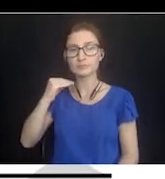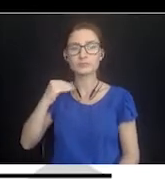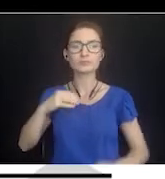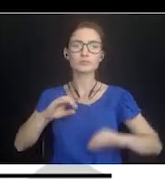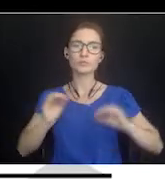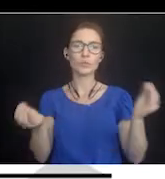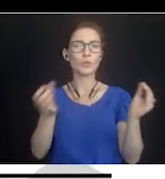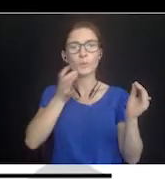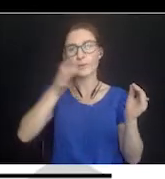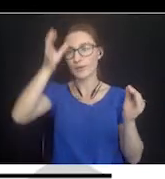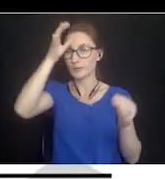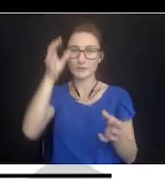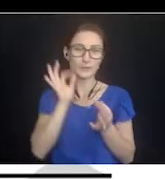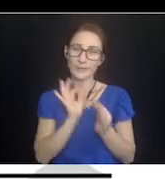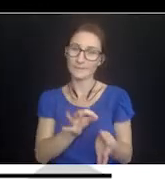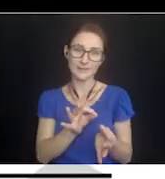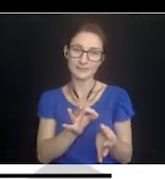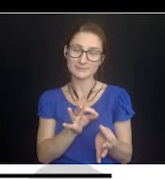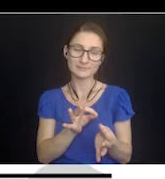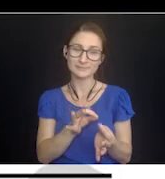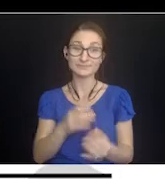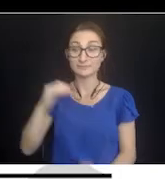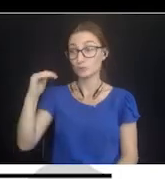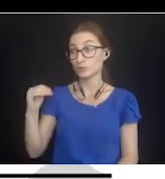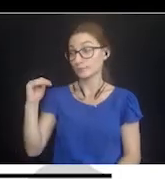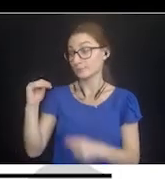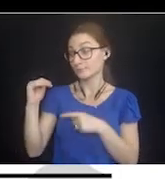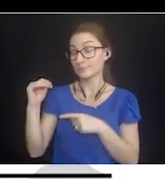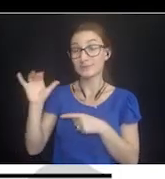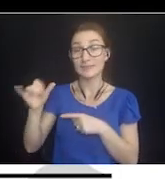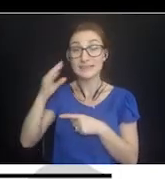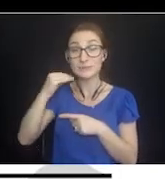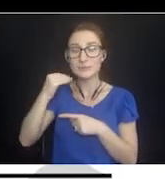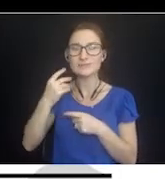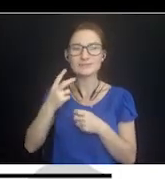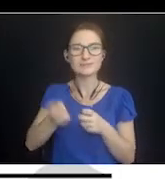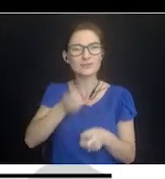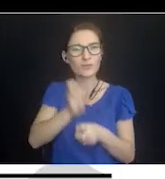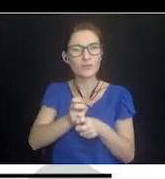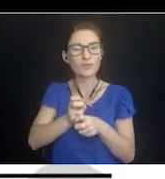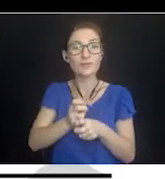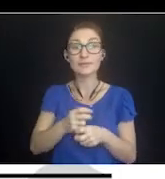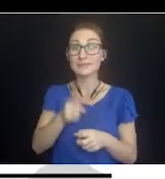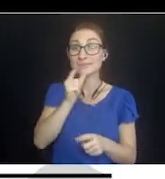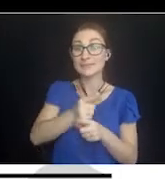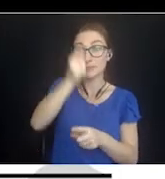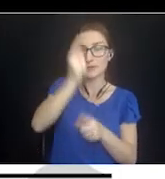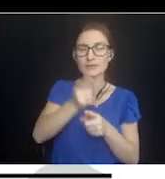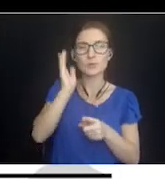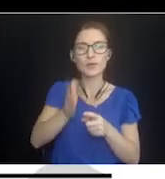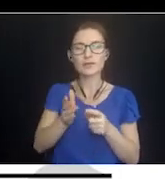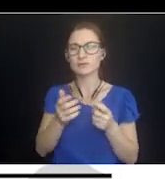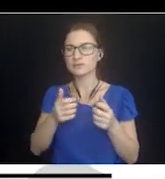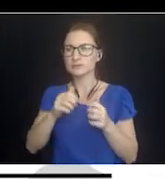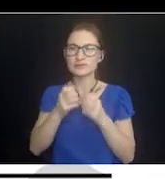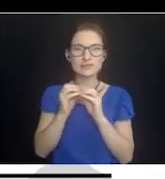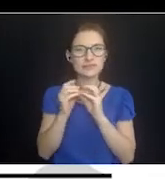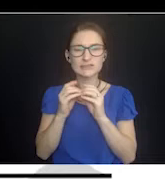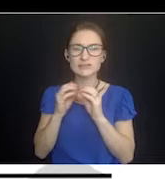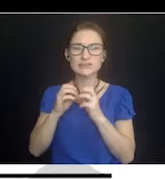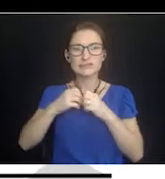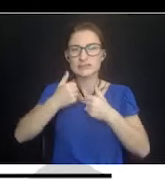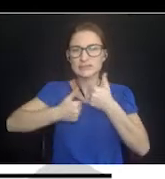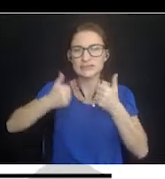when you think about childhood, no parents are perfect. Childhoods are difficult.